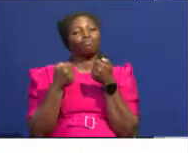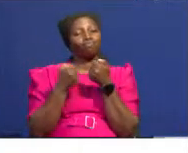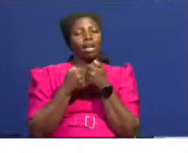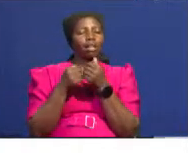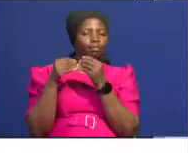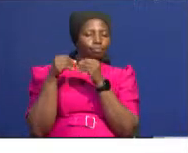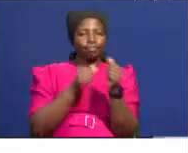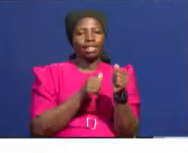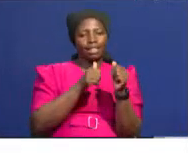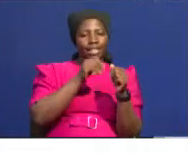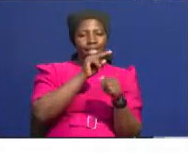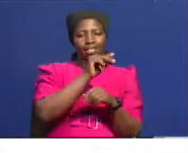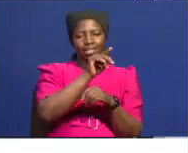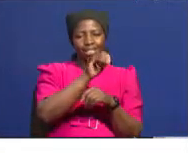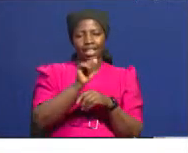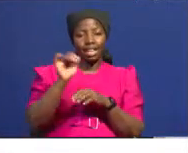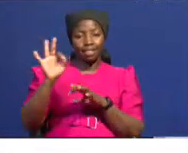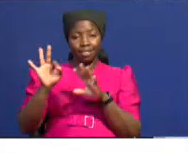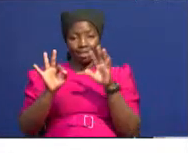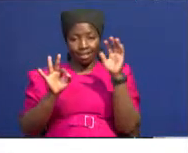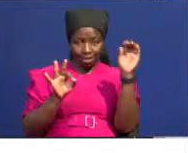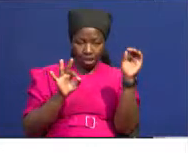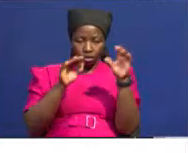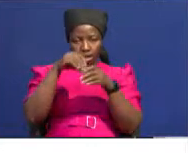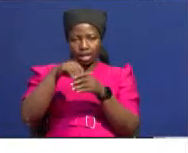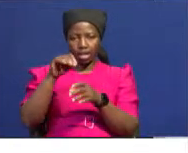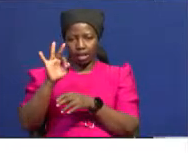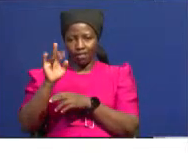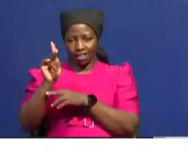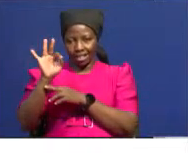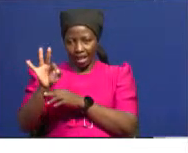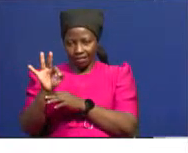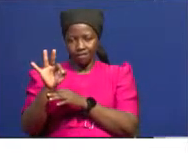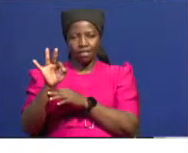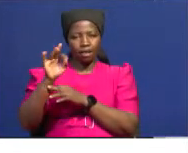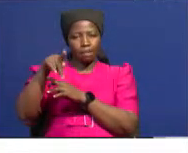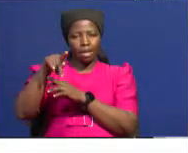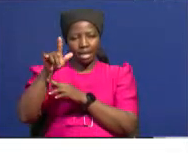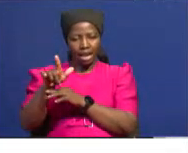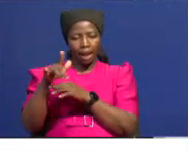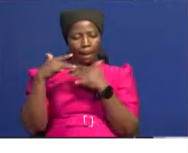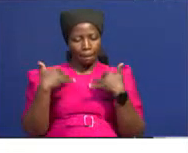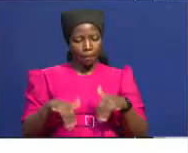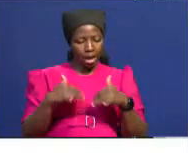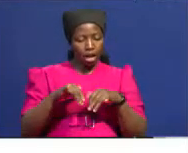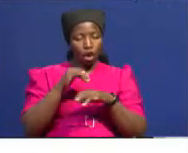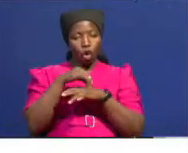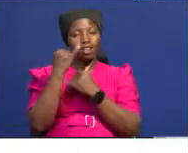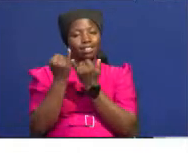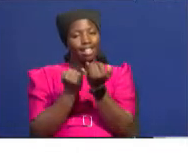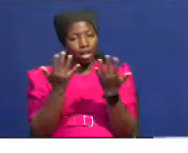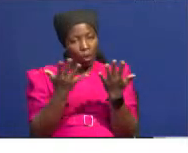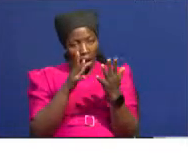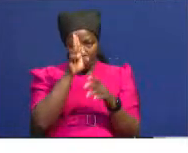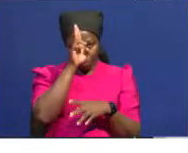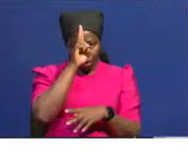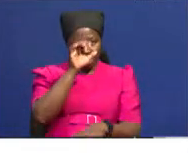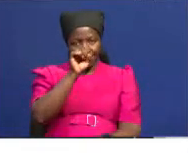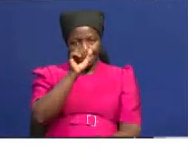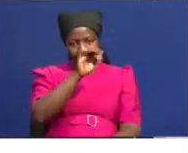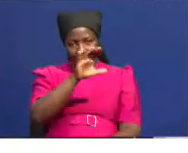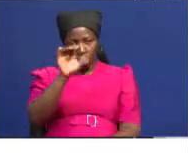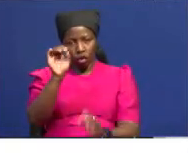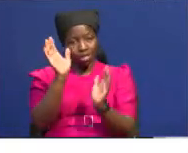Zoya Sugar 3-0 in one of the FKF Premier League matches played on Saturday at the Police Circle Stadium